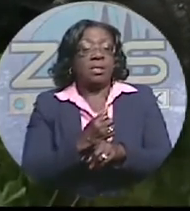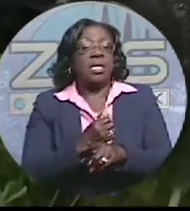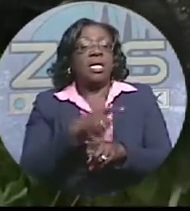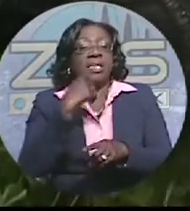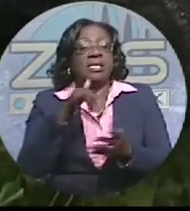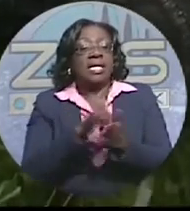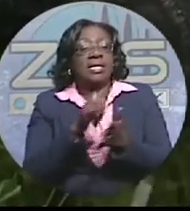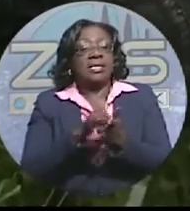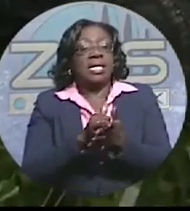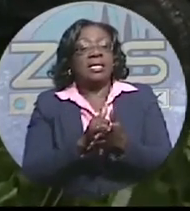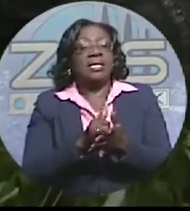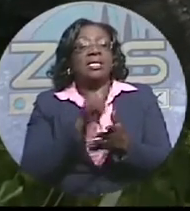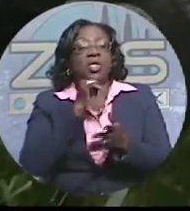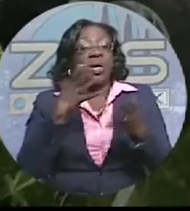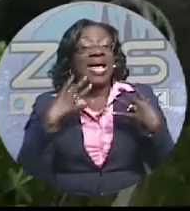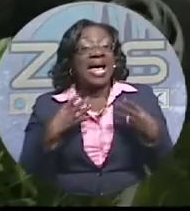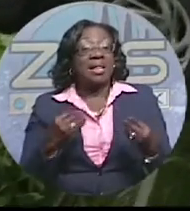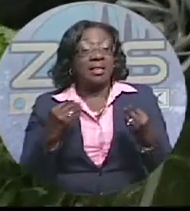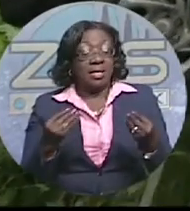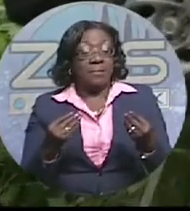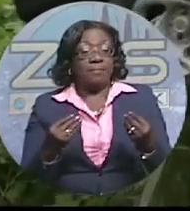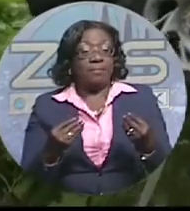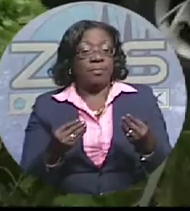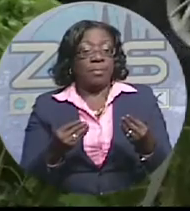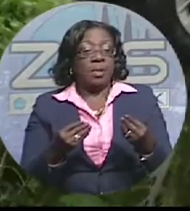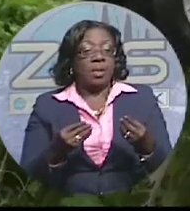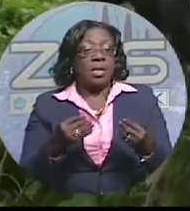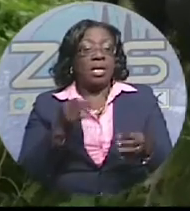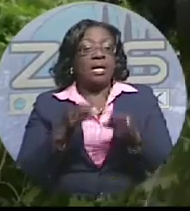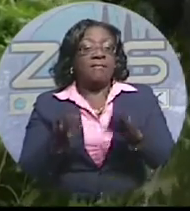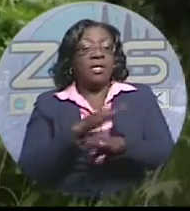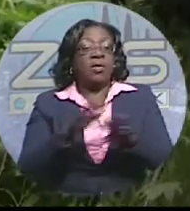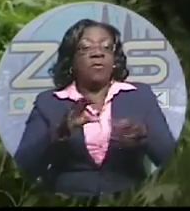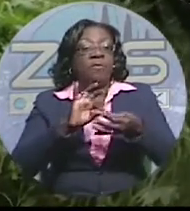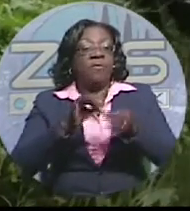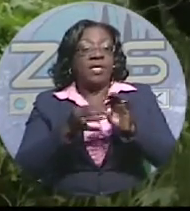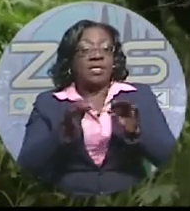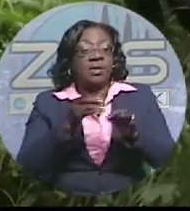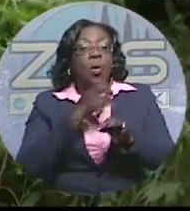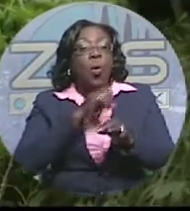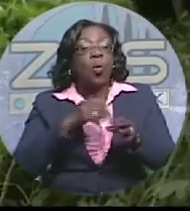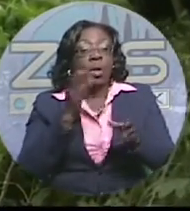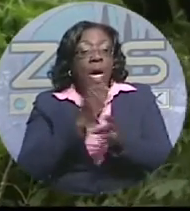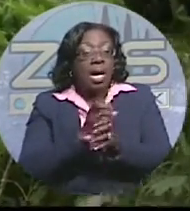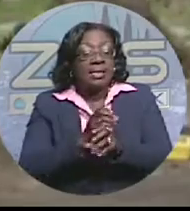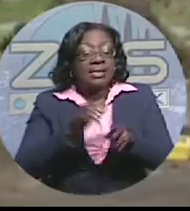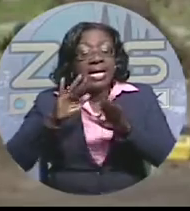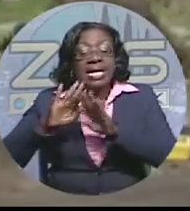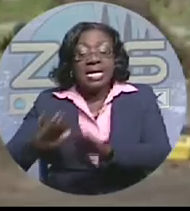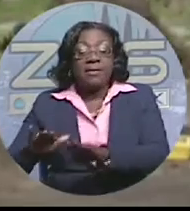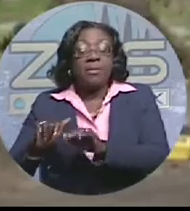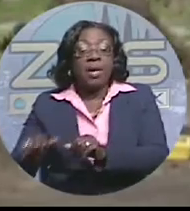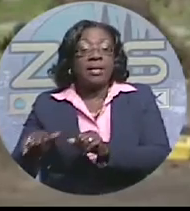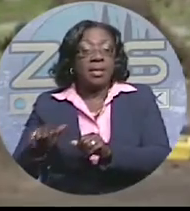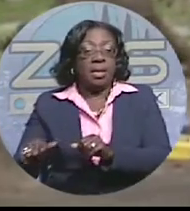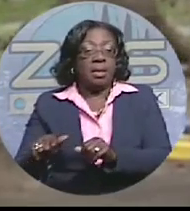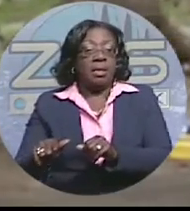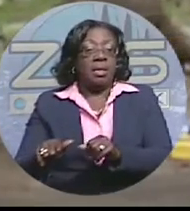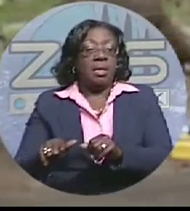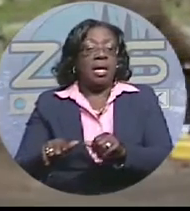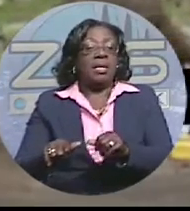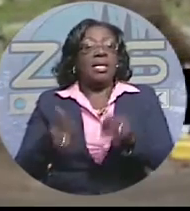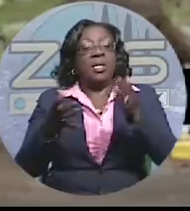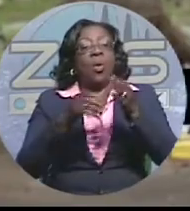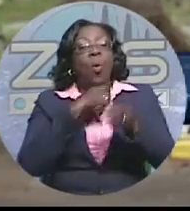the unsanitary conditions. Automatically, when they don't get them fixed, they leave them right there. Then on top of that, they're throwing the oil on